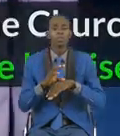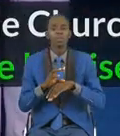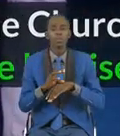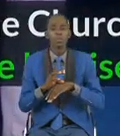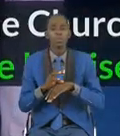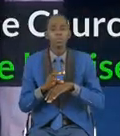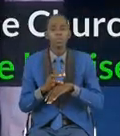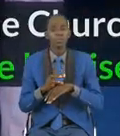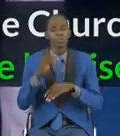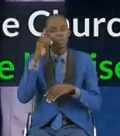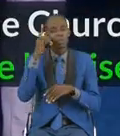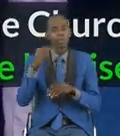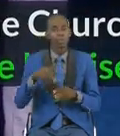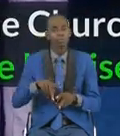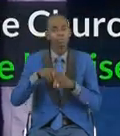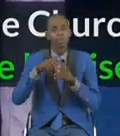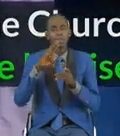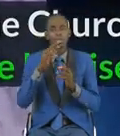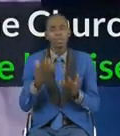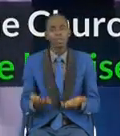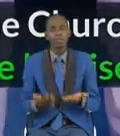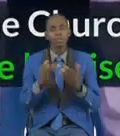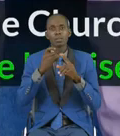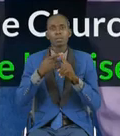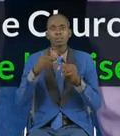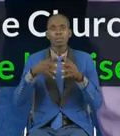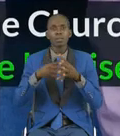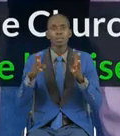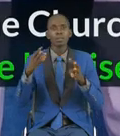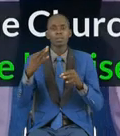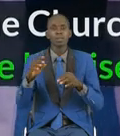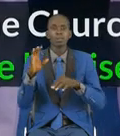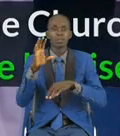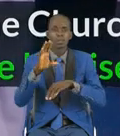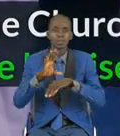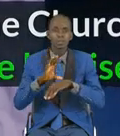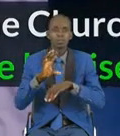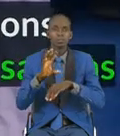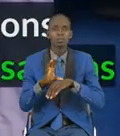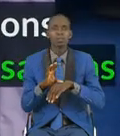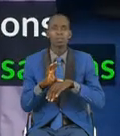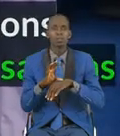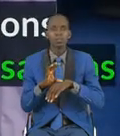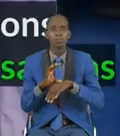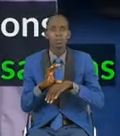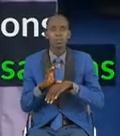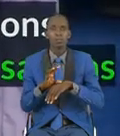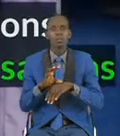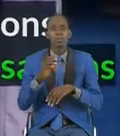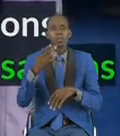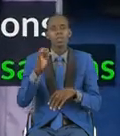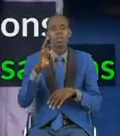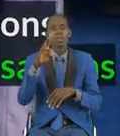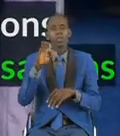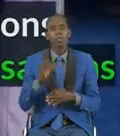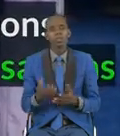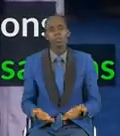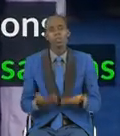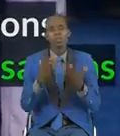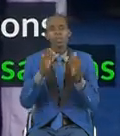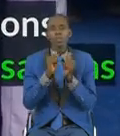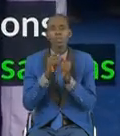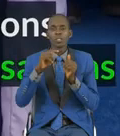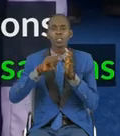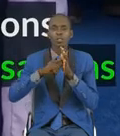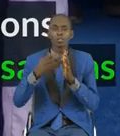Mordecai's arising from the gates of the church. Daniel's arising with the